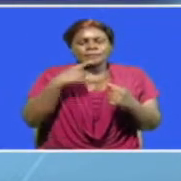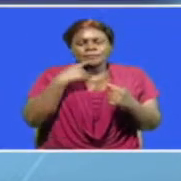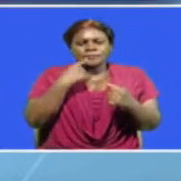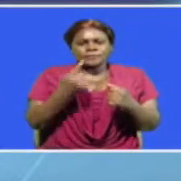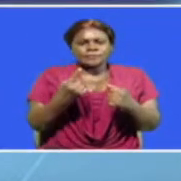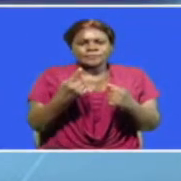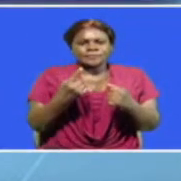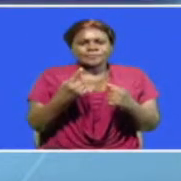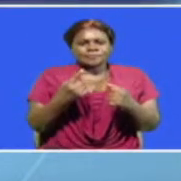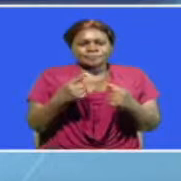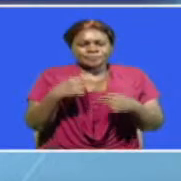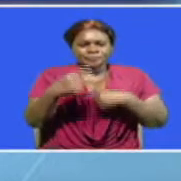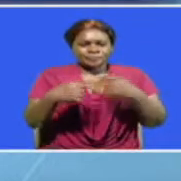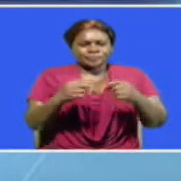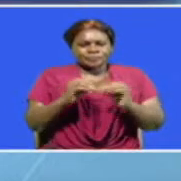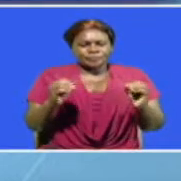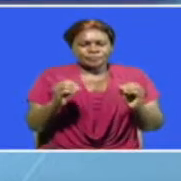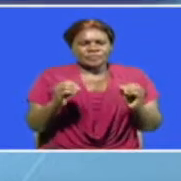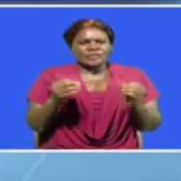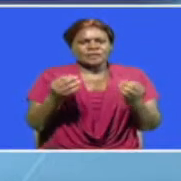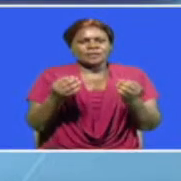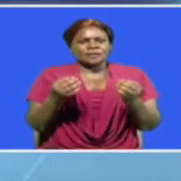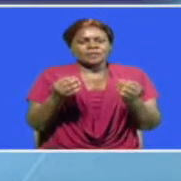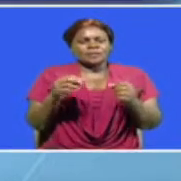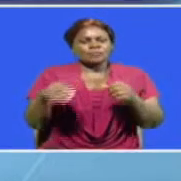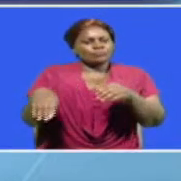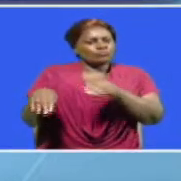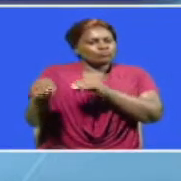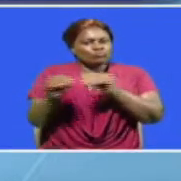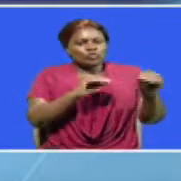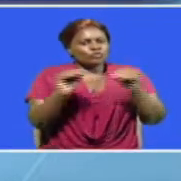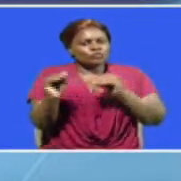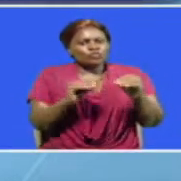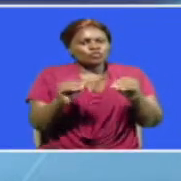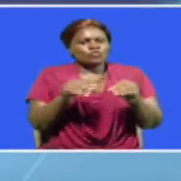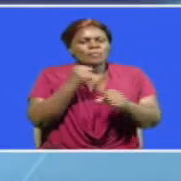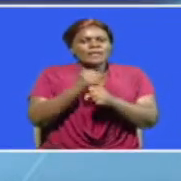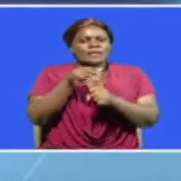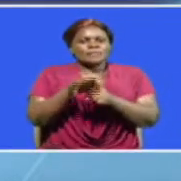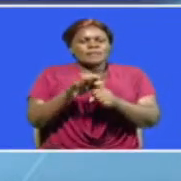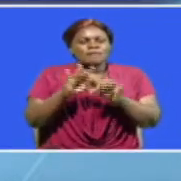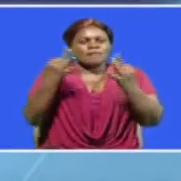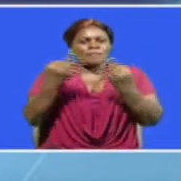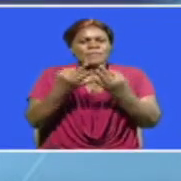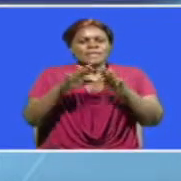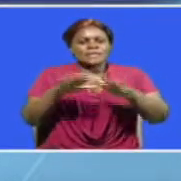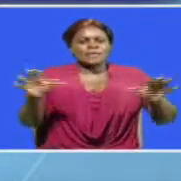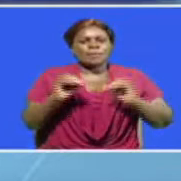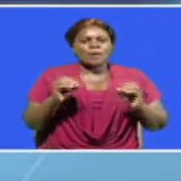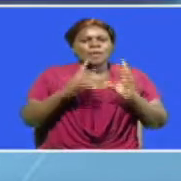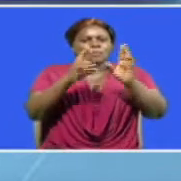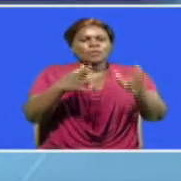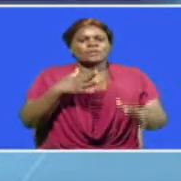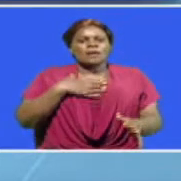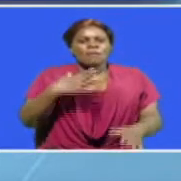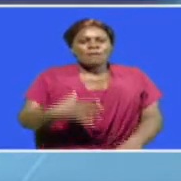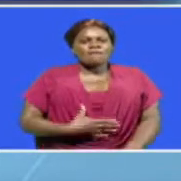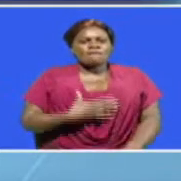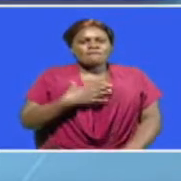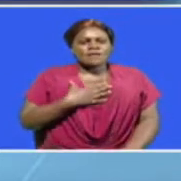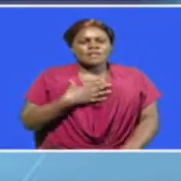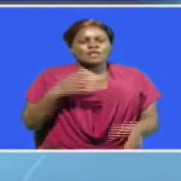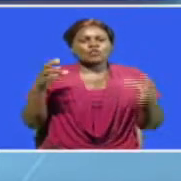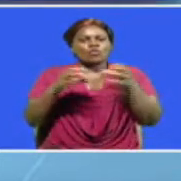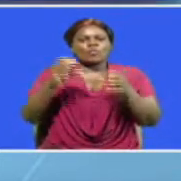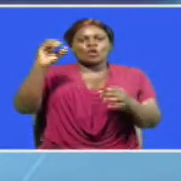stagnant numbers on factors like frequent displacements that have destabilized families. Our reporter Alan Ochanda visited the Ogiek